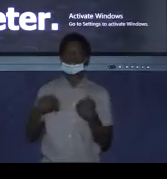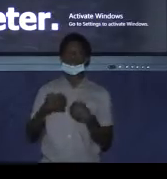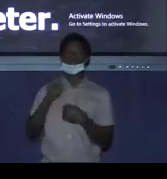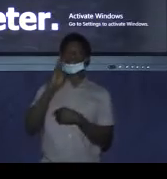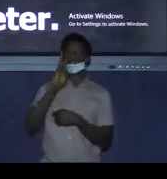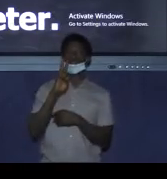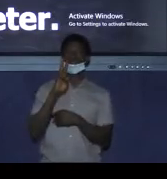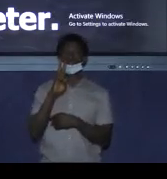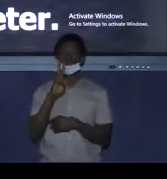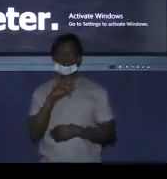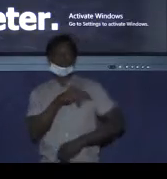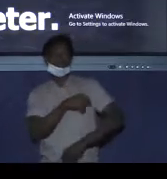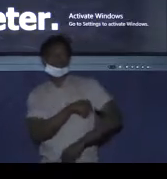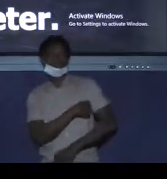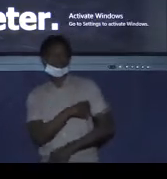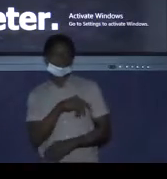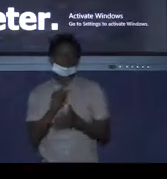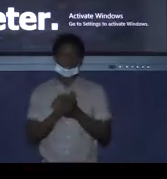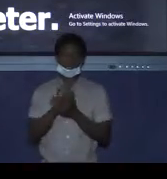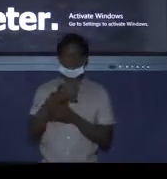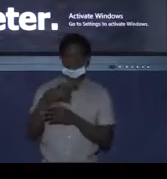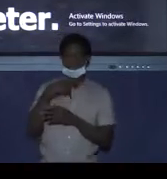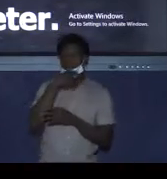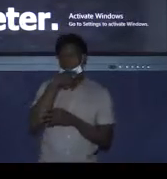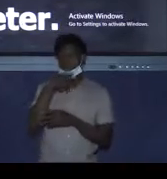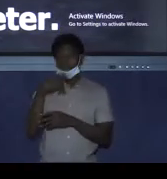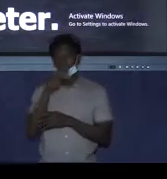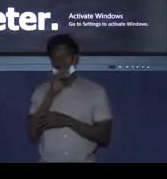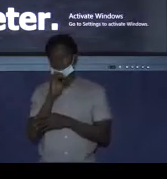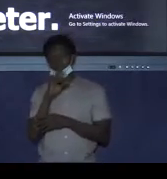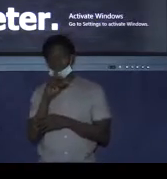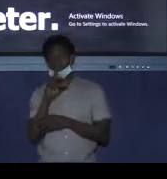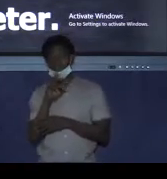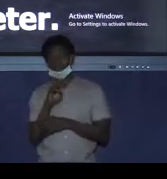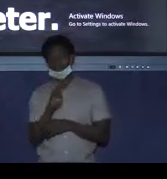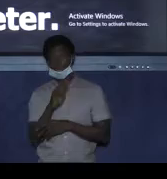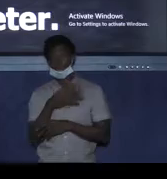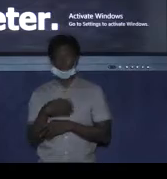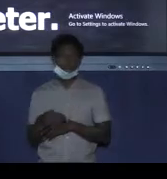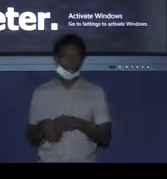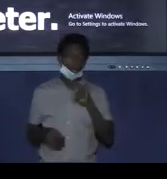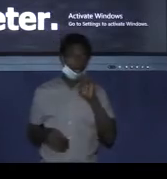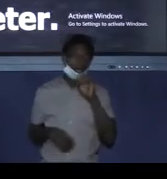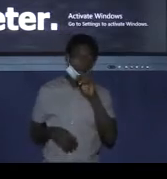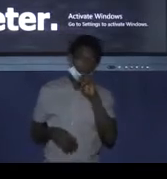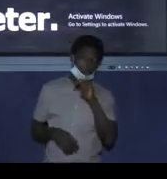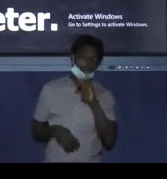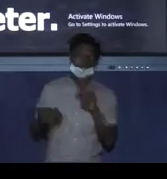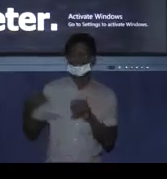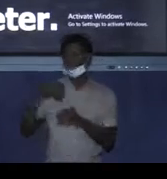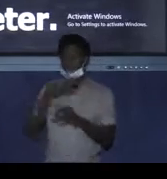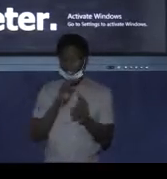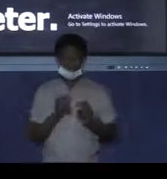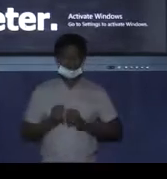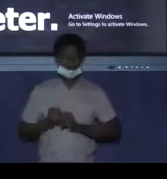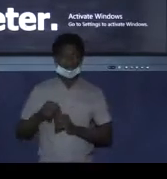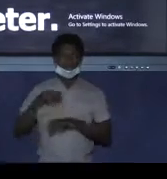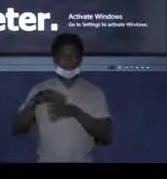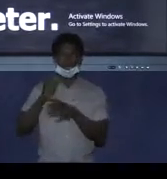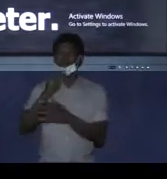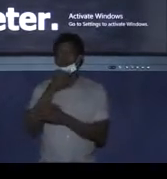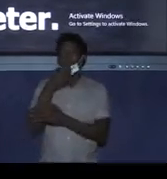It has two thermometers. That's the dry bulb and the wet bulb thermometers. They are together